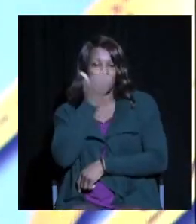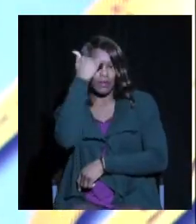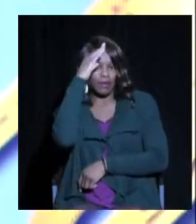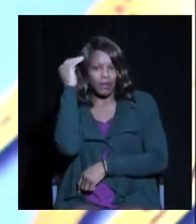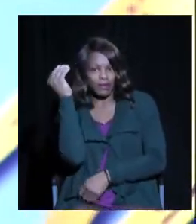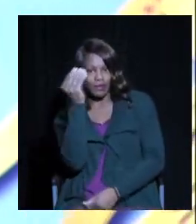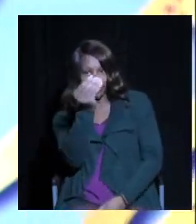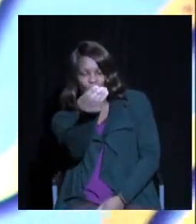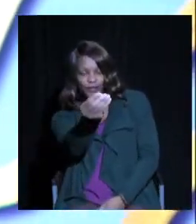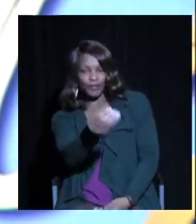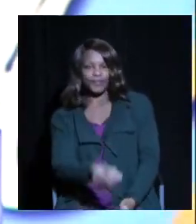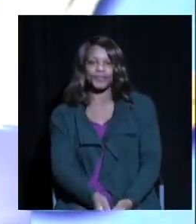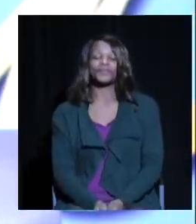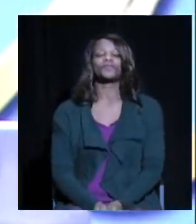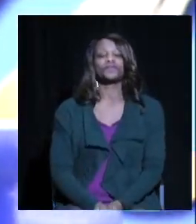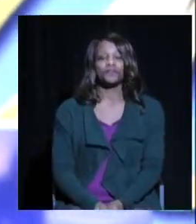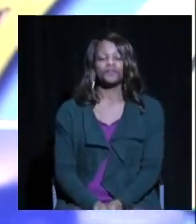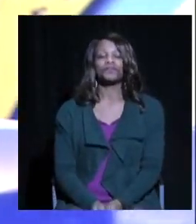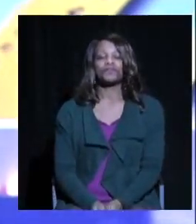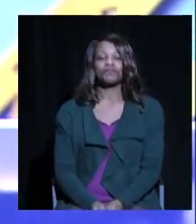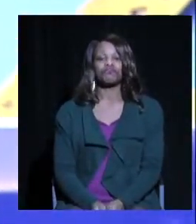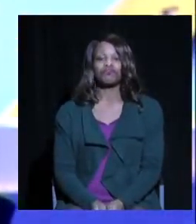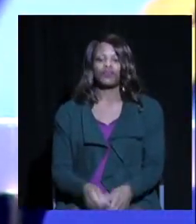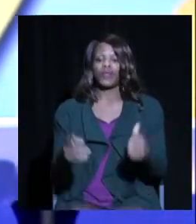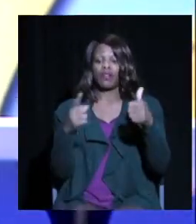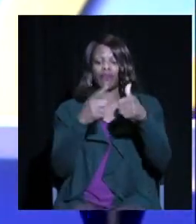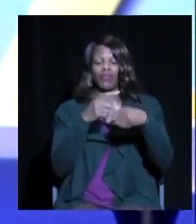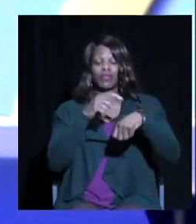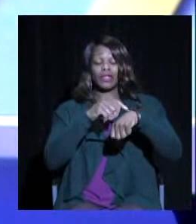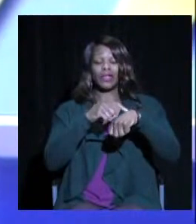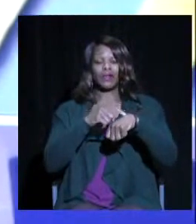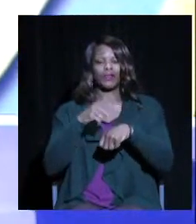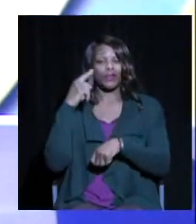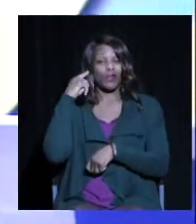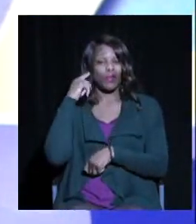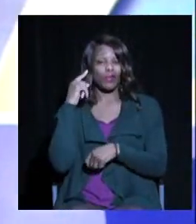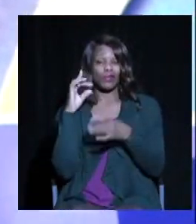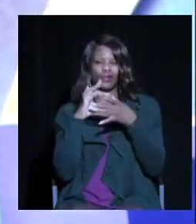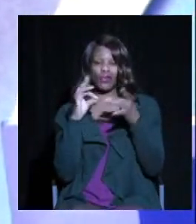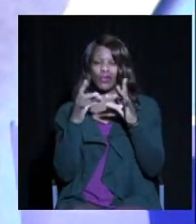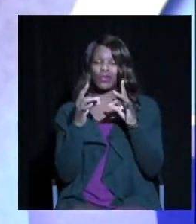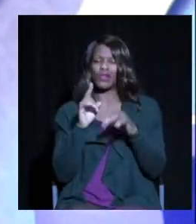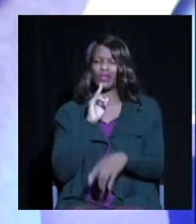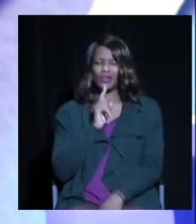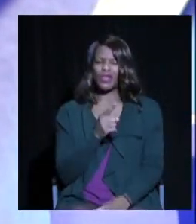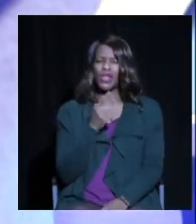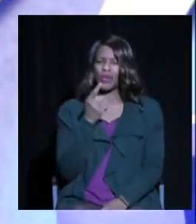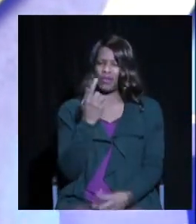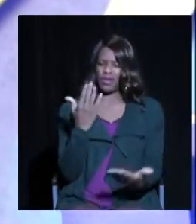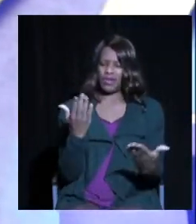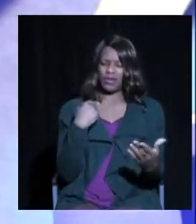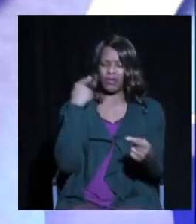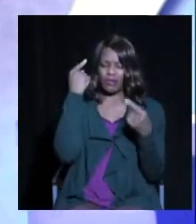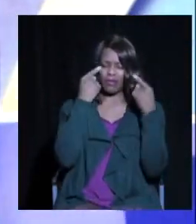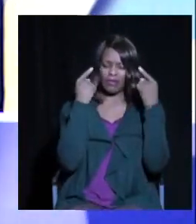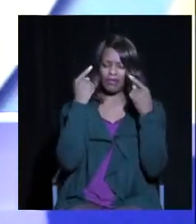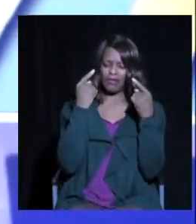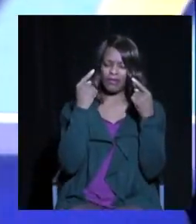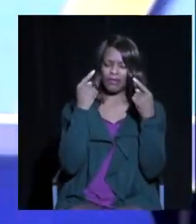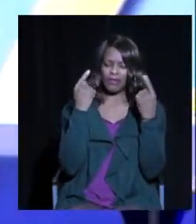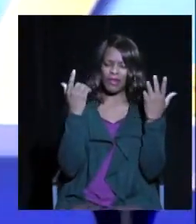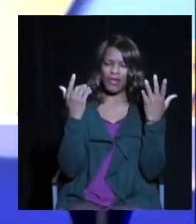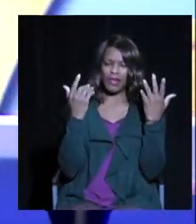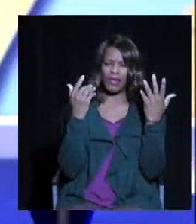gives. Now, if this was the first time you ever heard this story, surely one of the things you're thinking to yourself is, what is